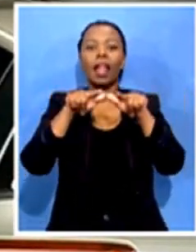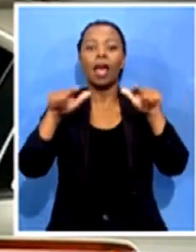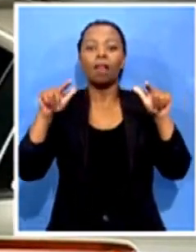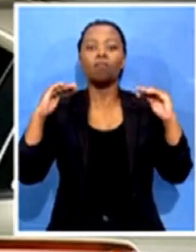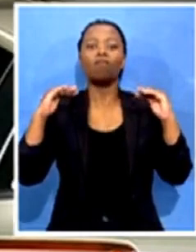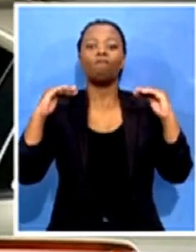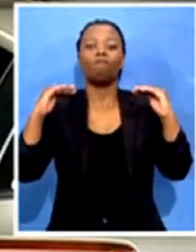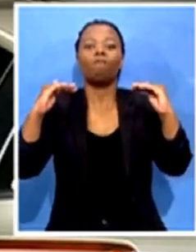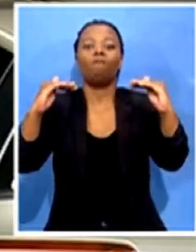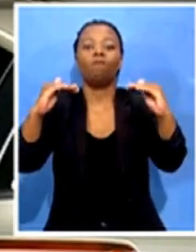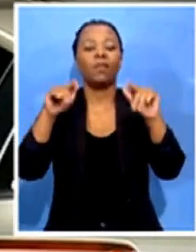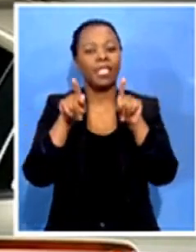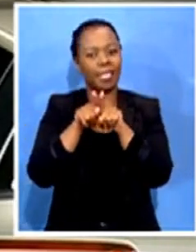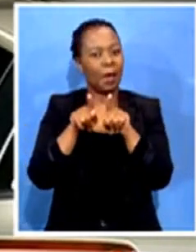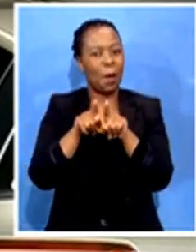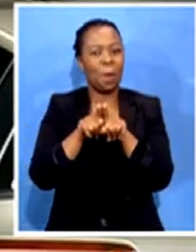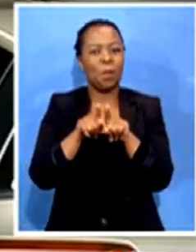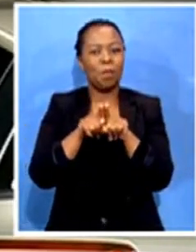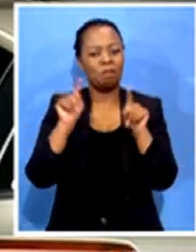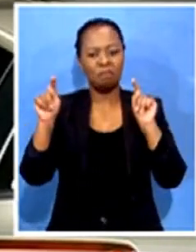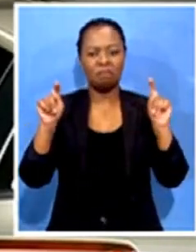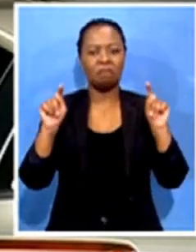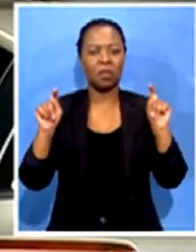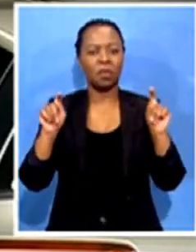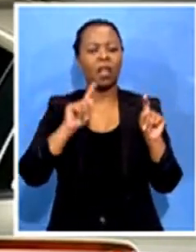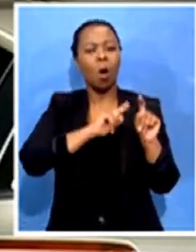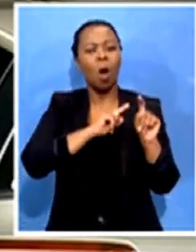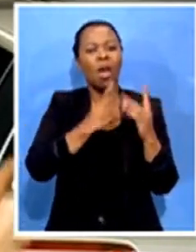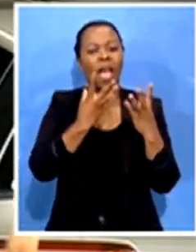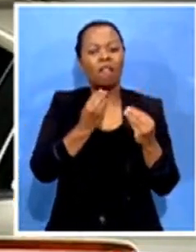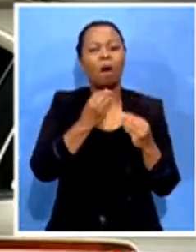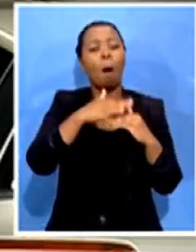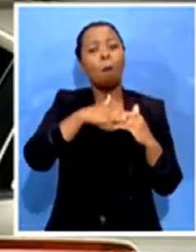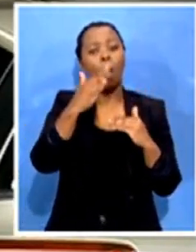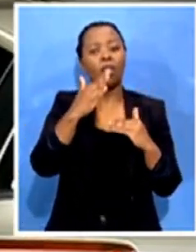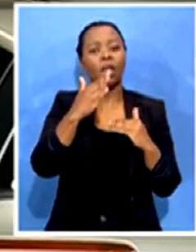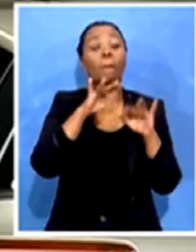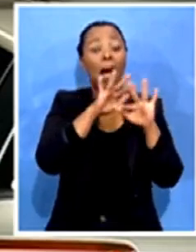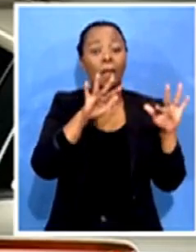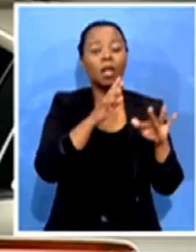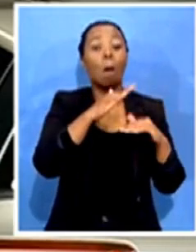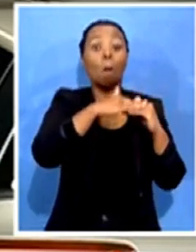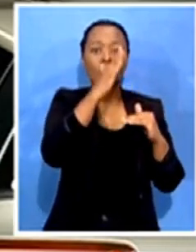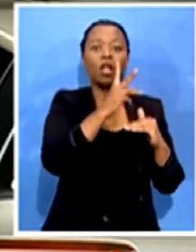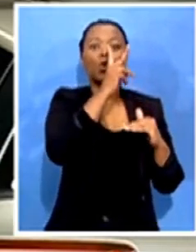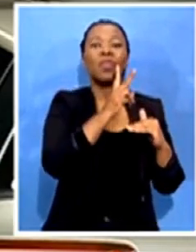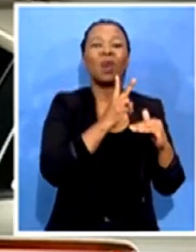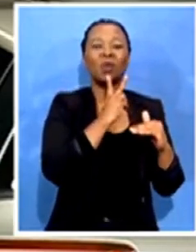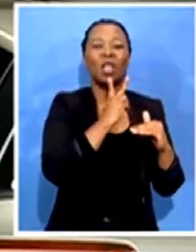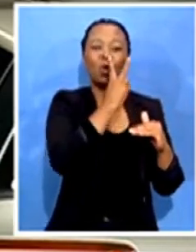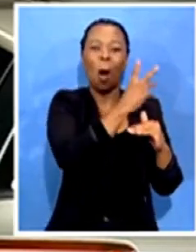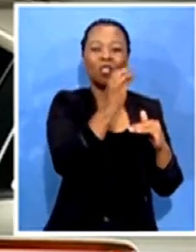we have more than 2,200 in the public and more than 2,200 in the